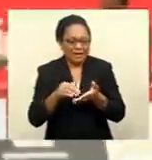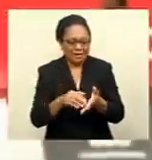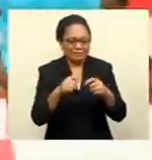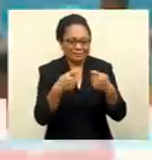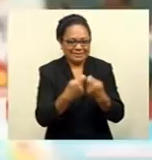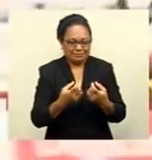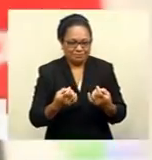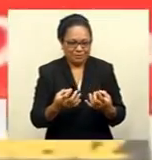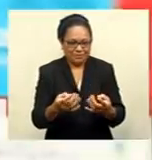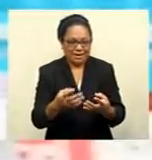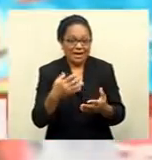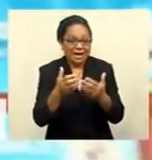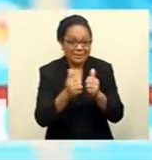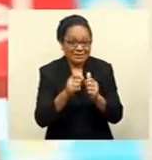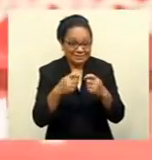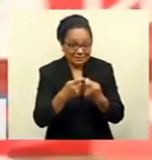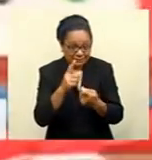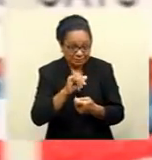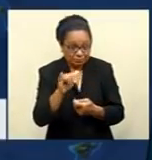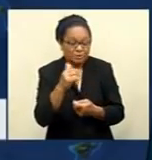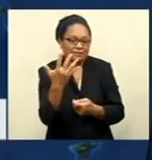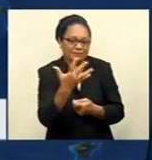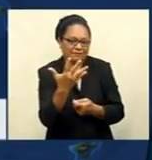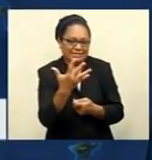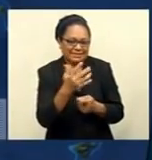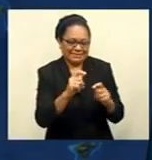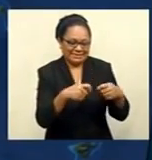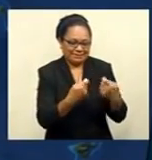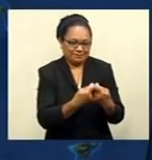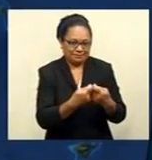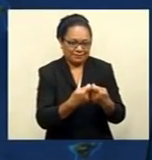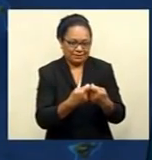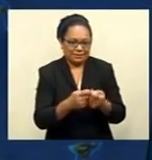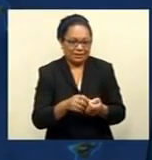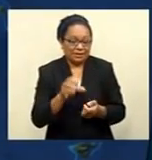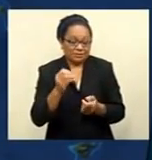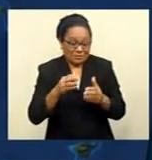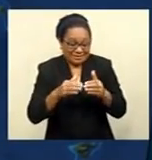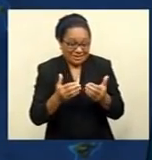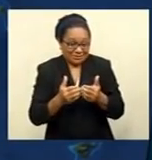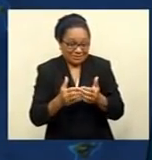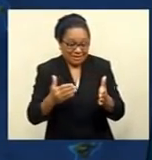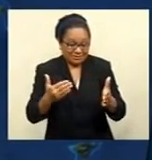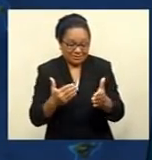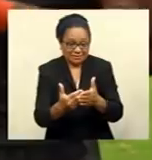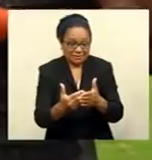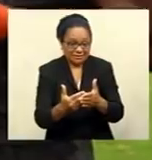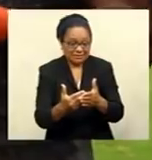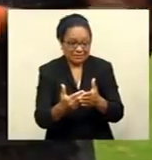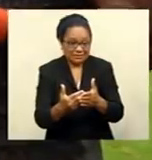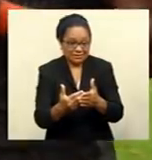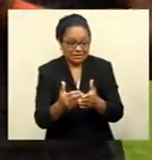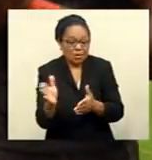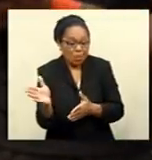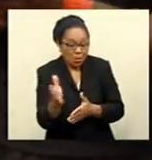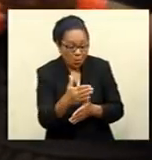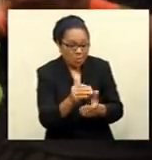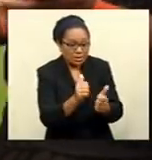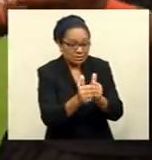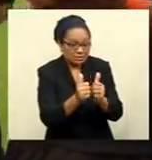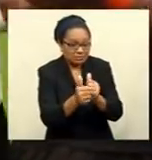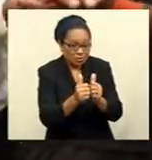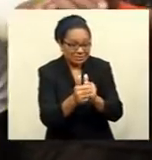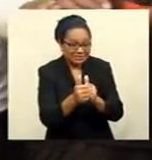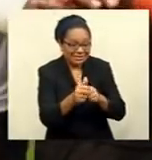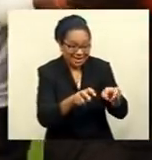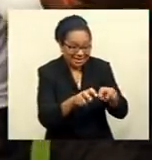eligible sporting federations. So at the beginning of a cycle, nearly all of our sports athletes and